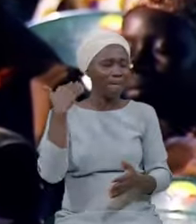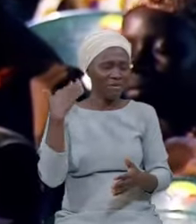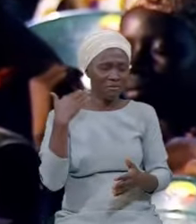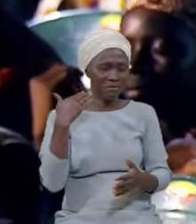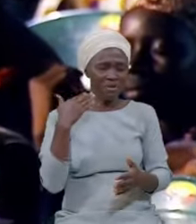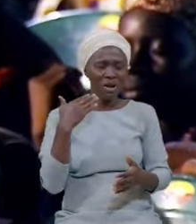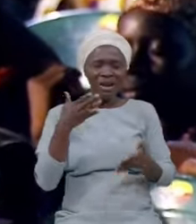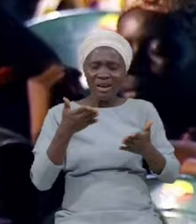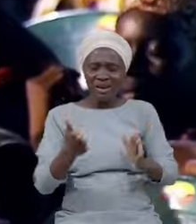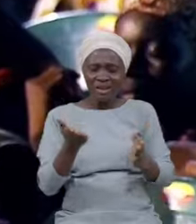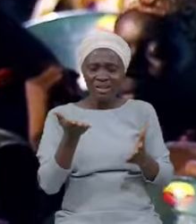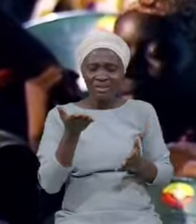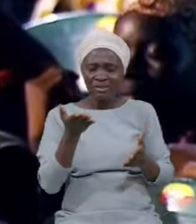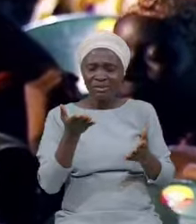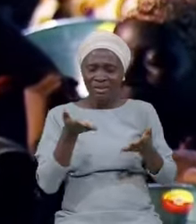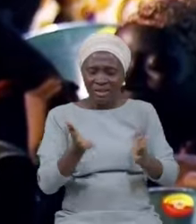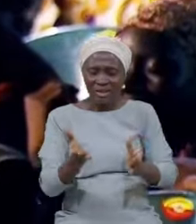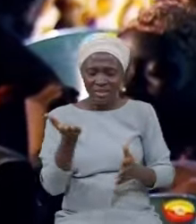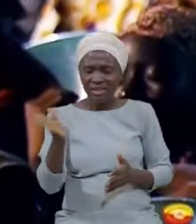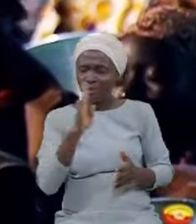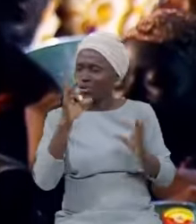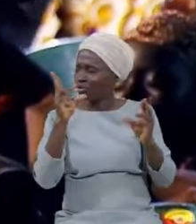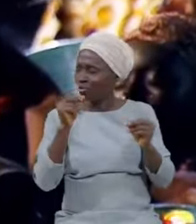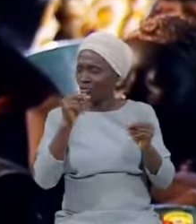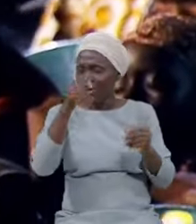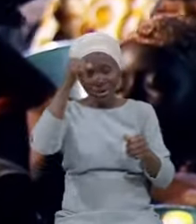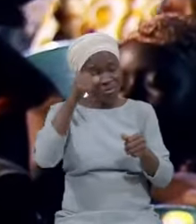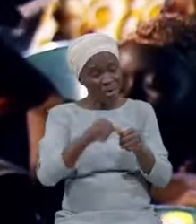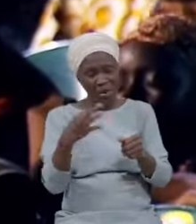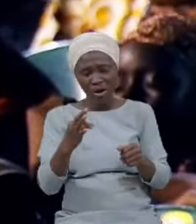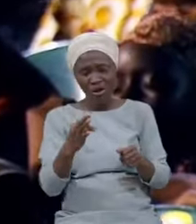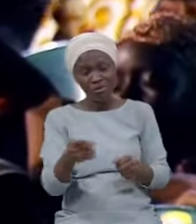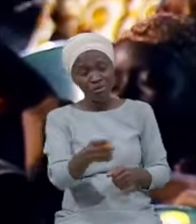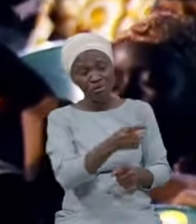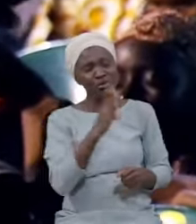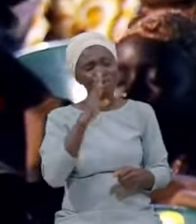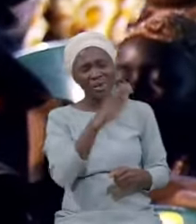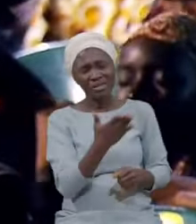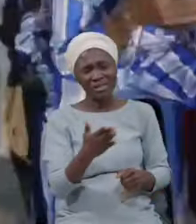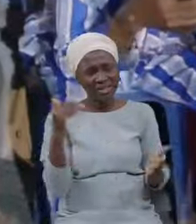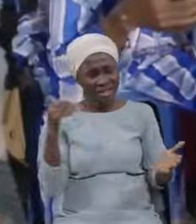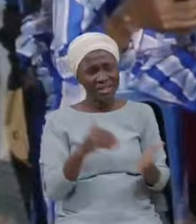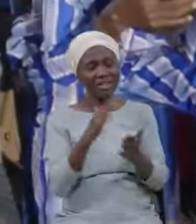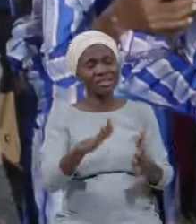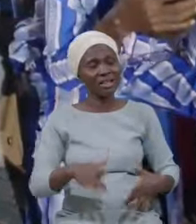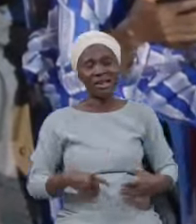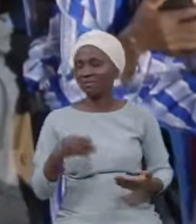any of those bad things anymore against their lives in Jesus' name.